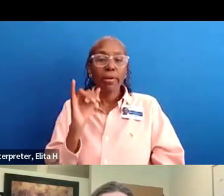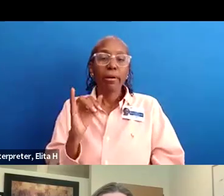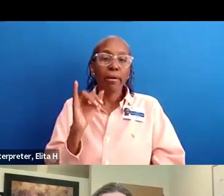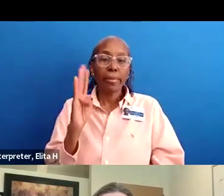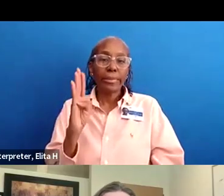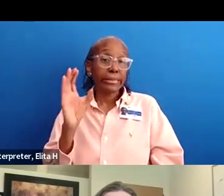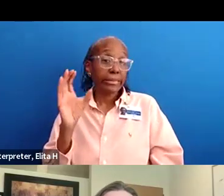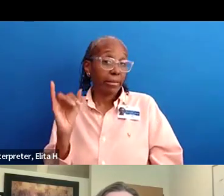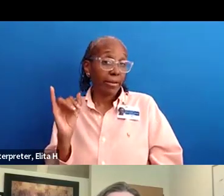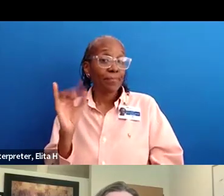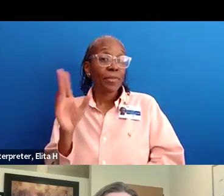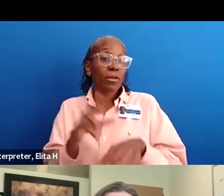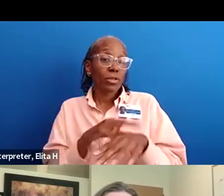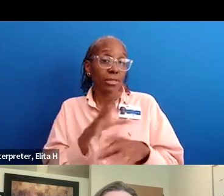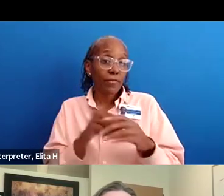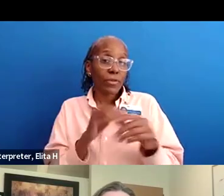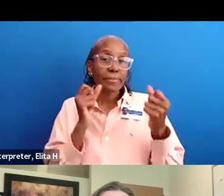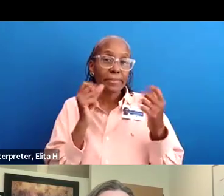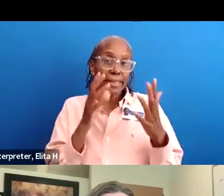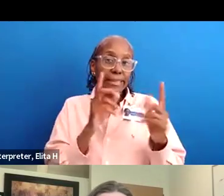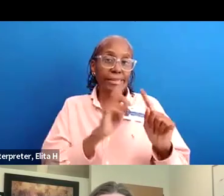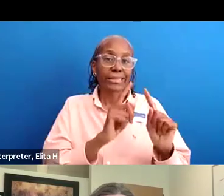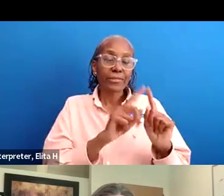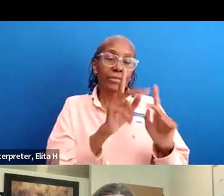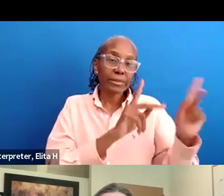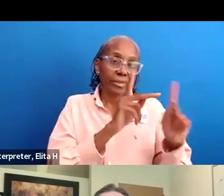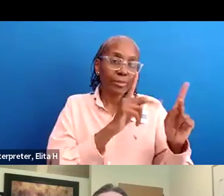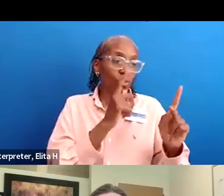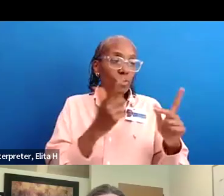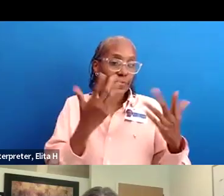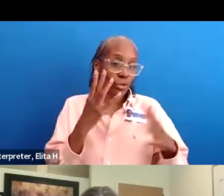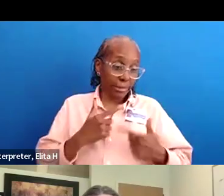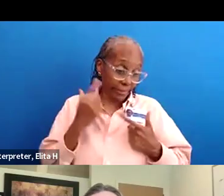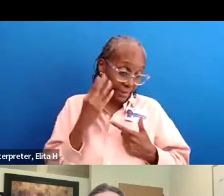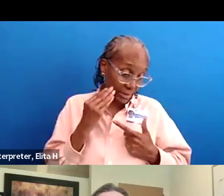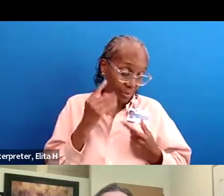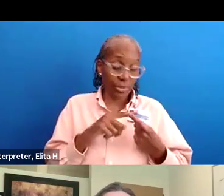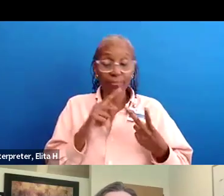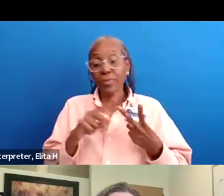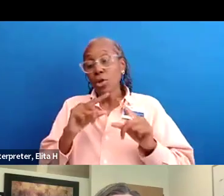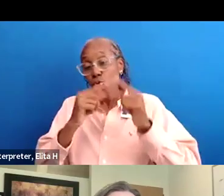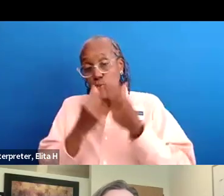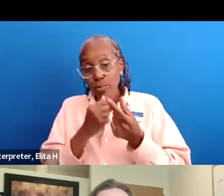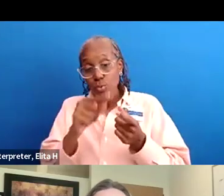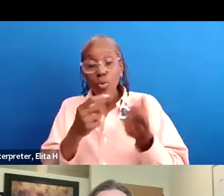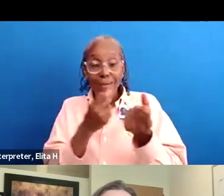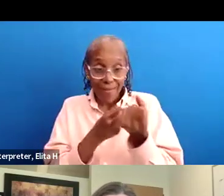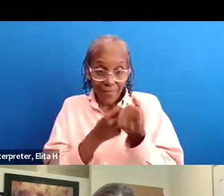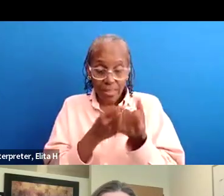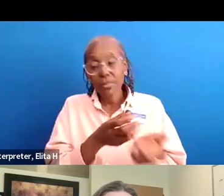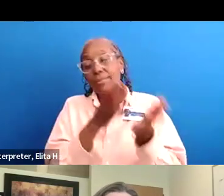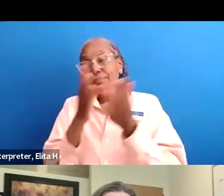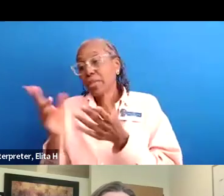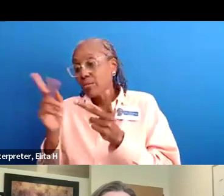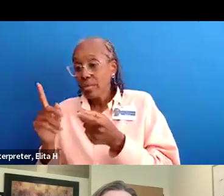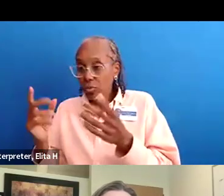And of course, that includes many people with lived experience and groups that are advocating and allies